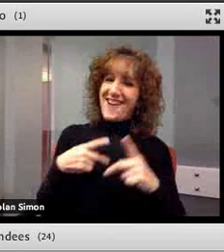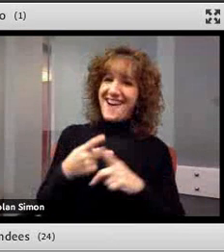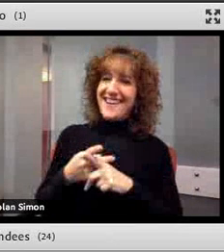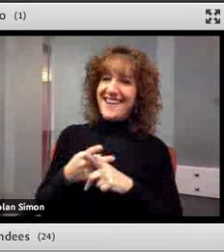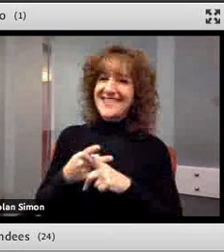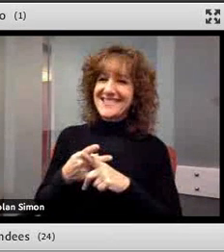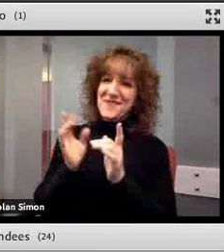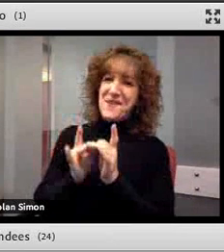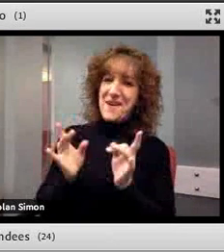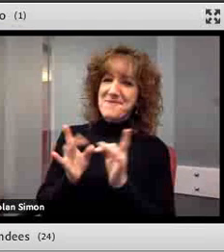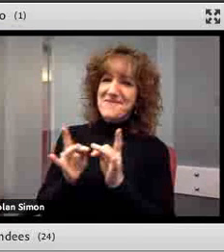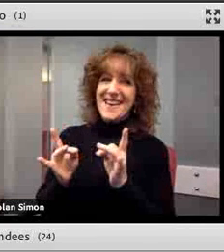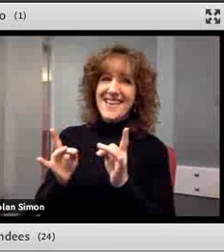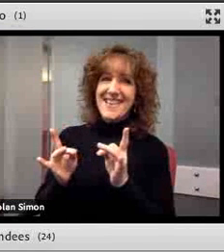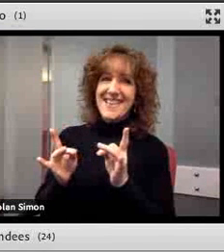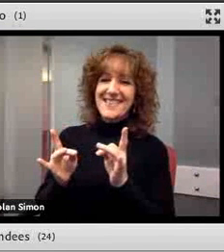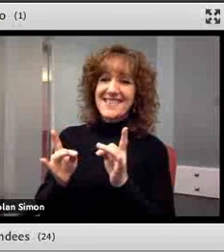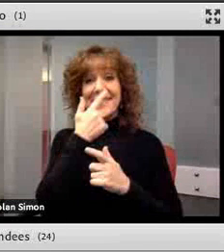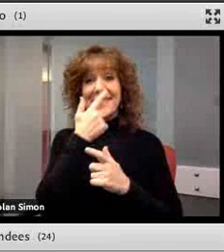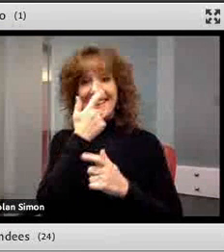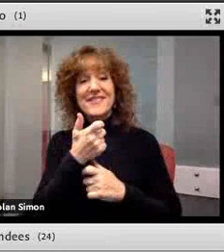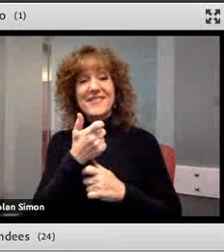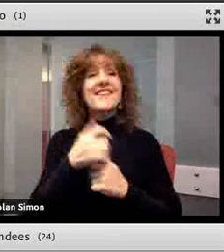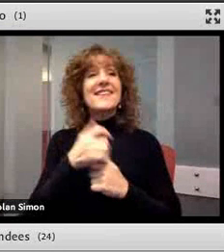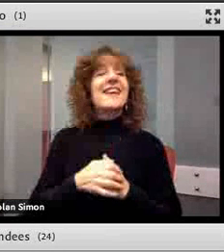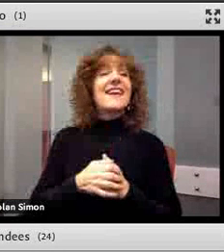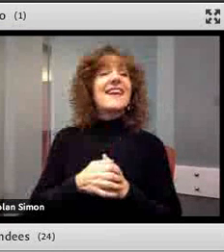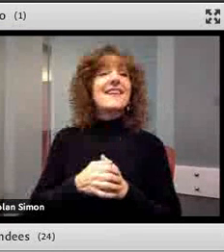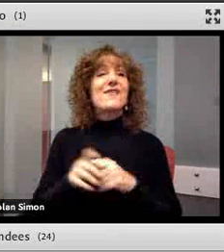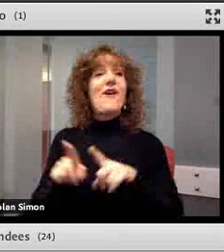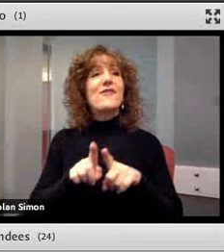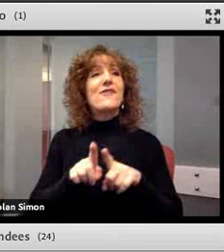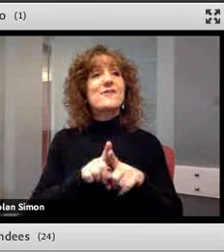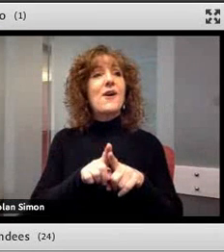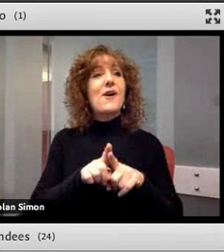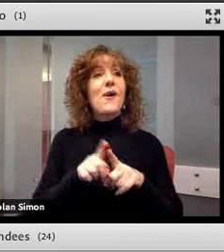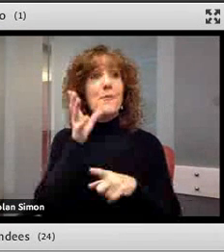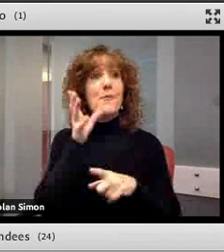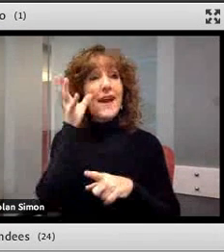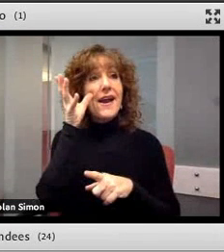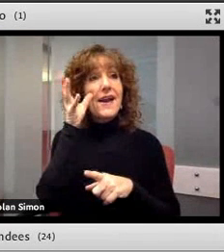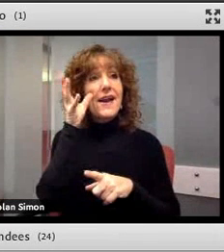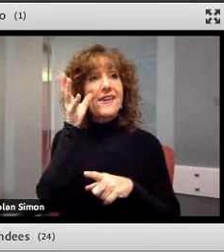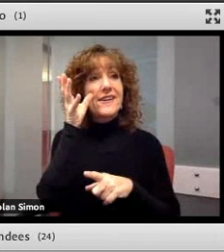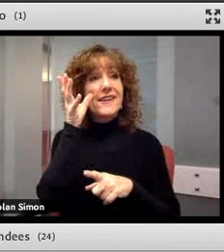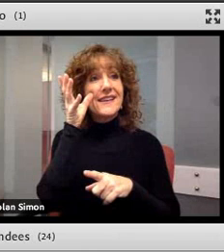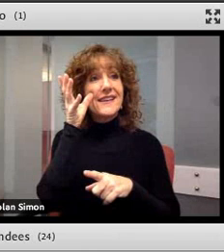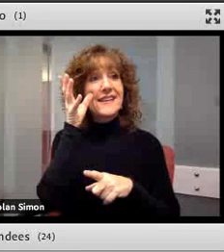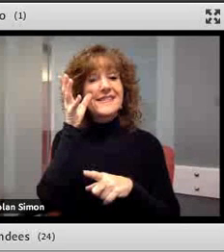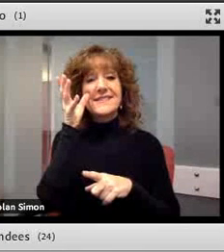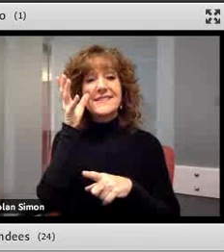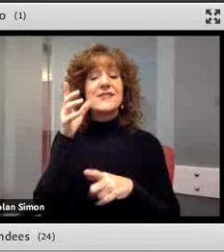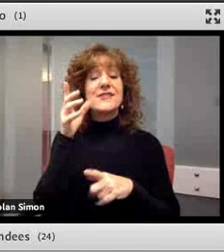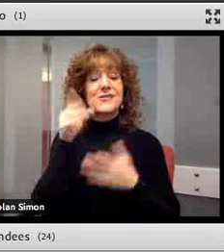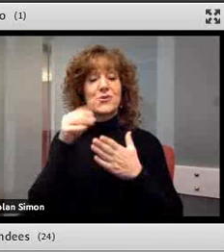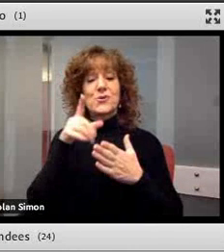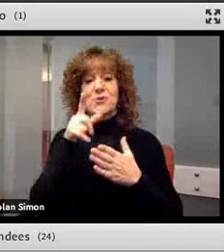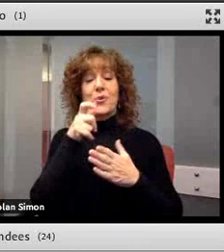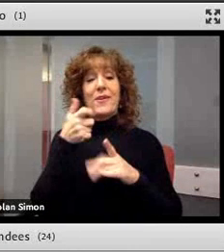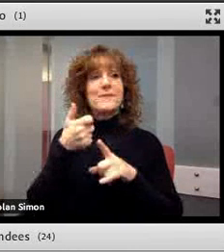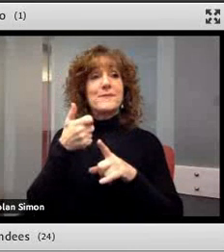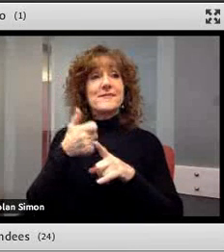comments. I mean, but What's interesting, we've had also parents of some students with autism who've